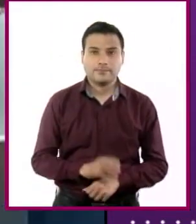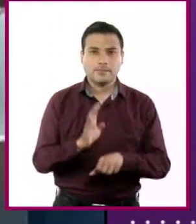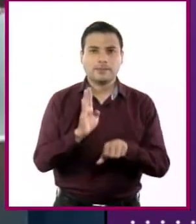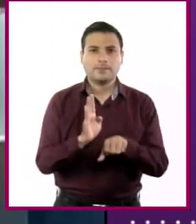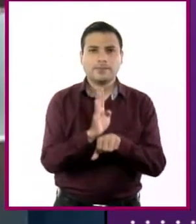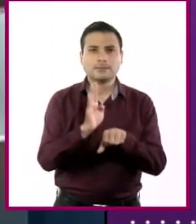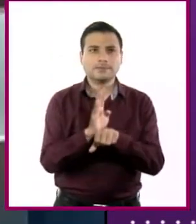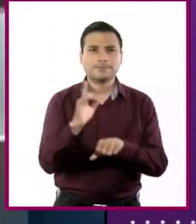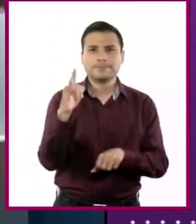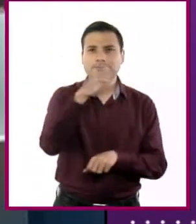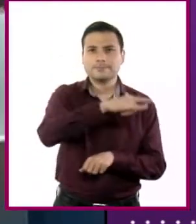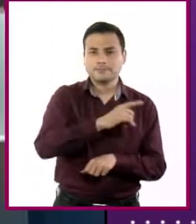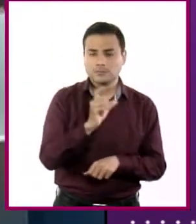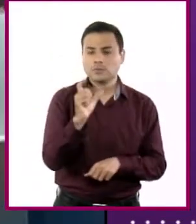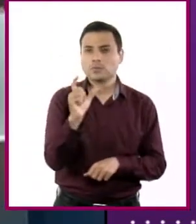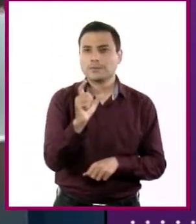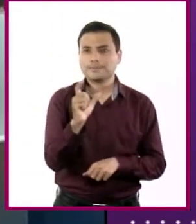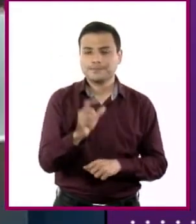Brazil?